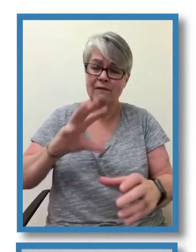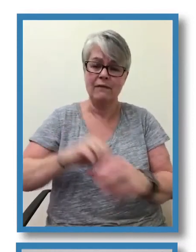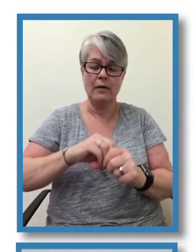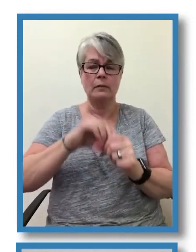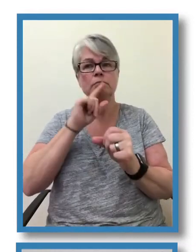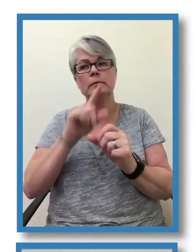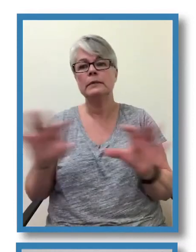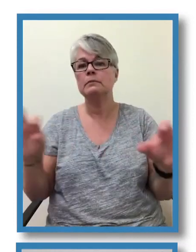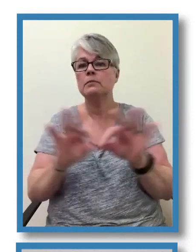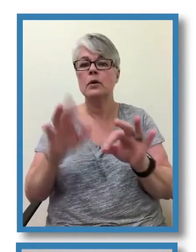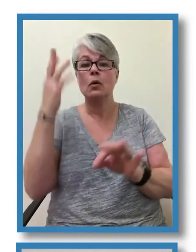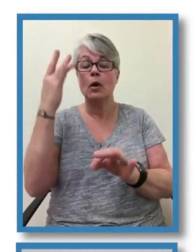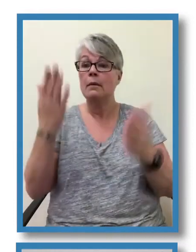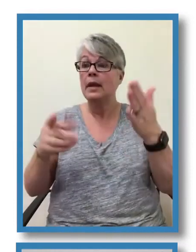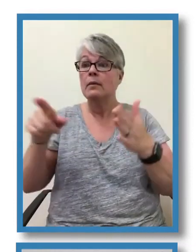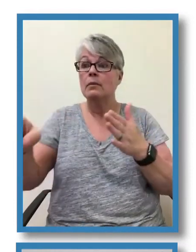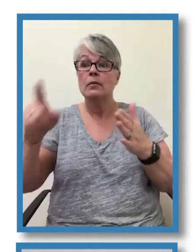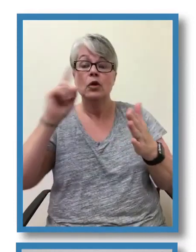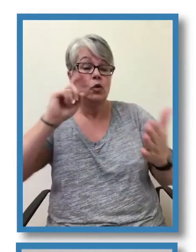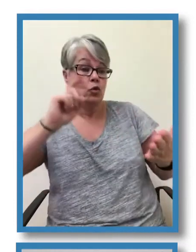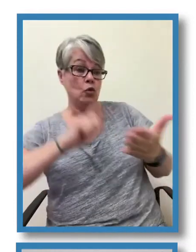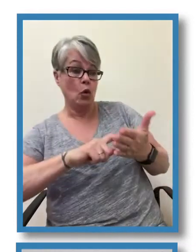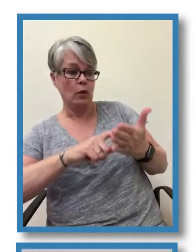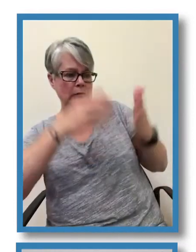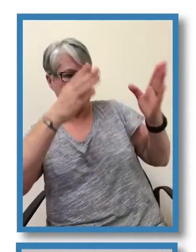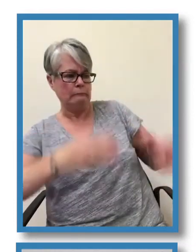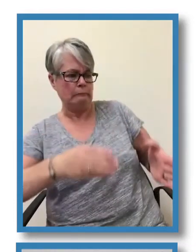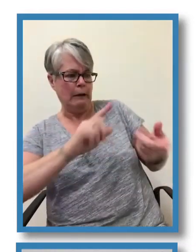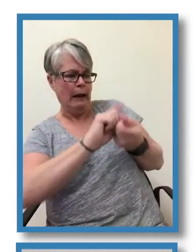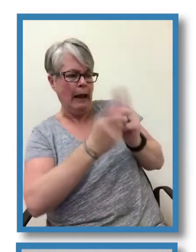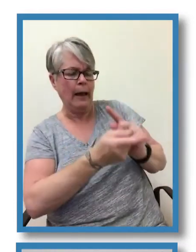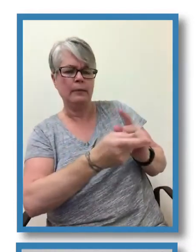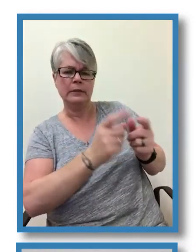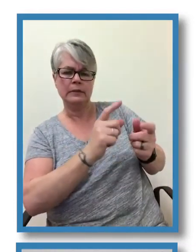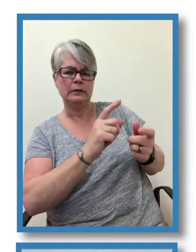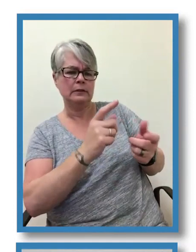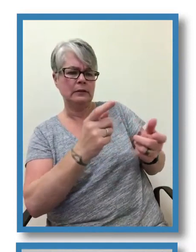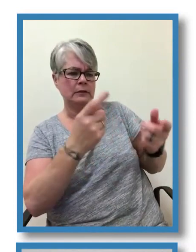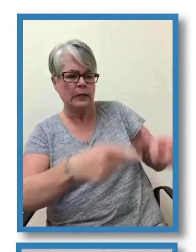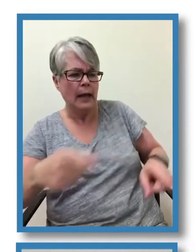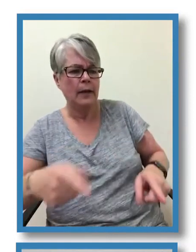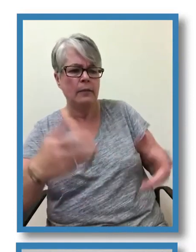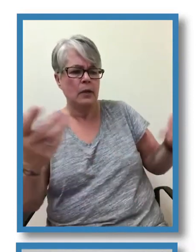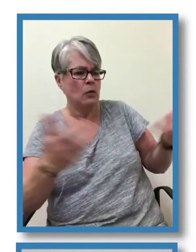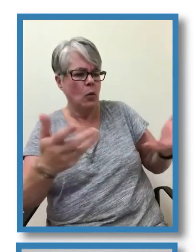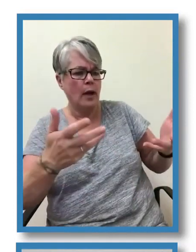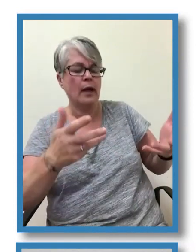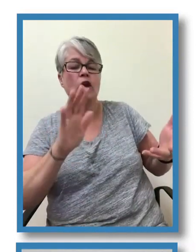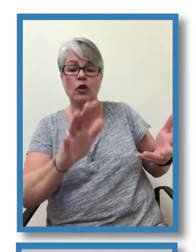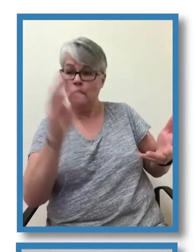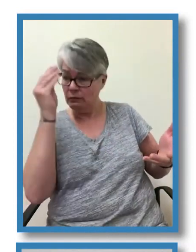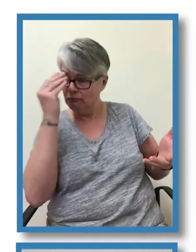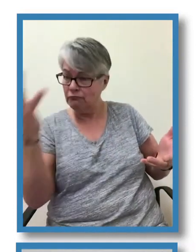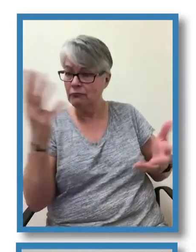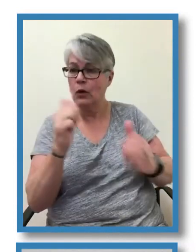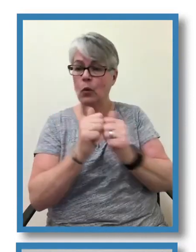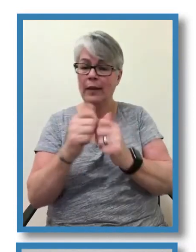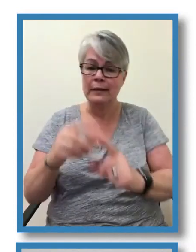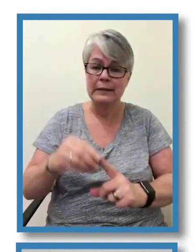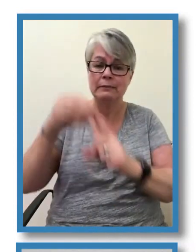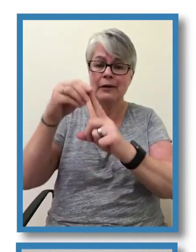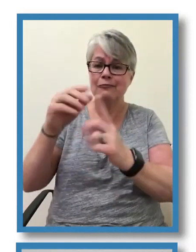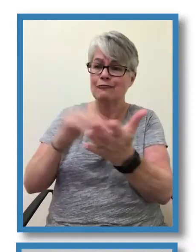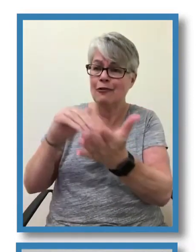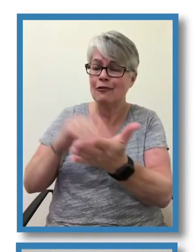we had a person who came, a family member, and many of you do this, but beautifully typed